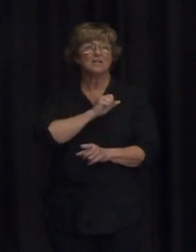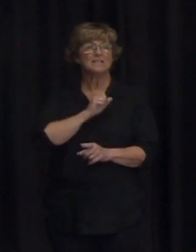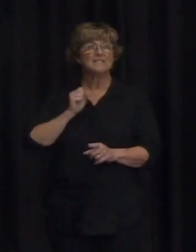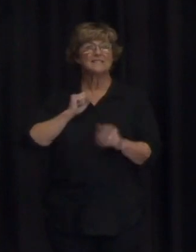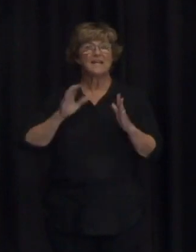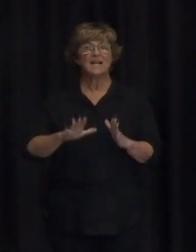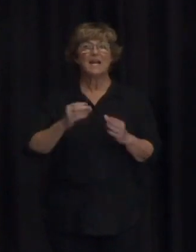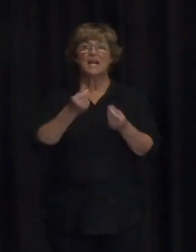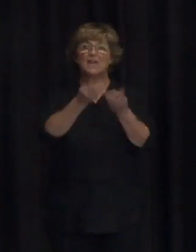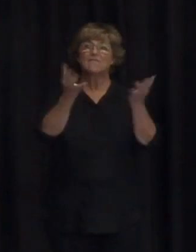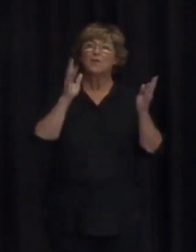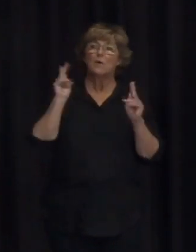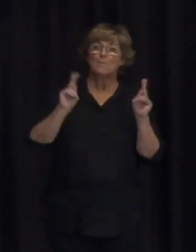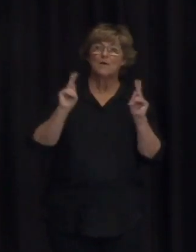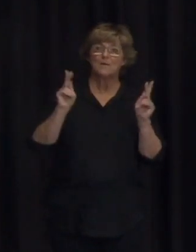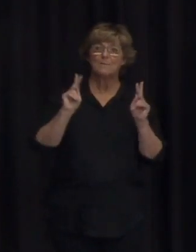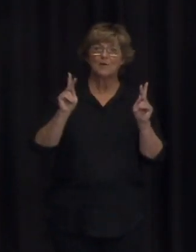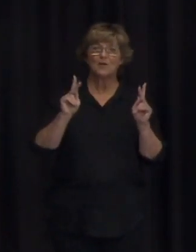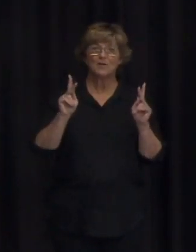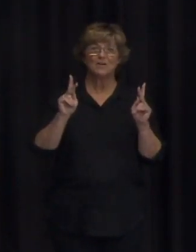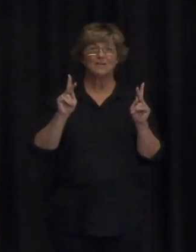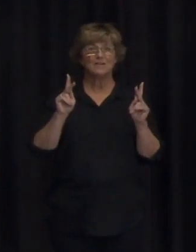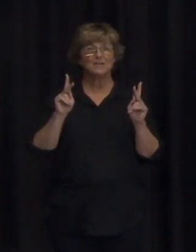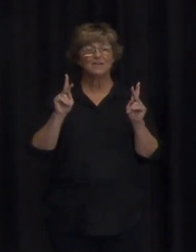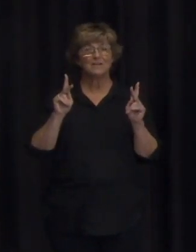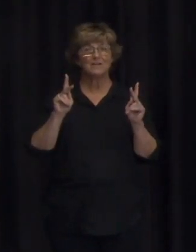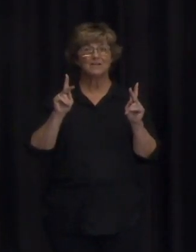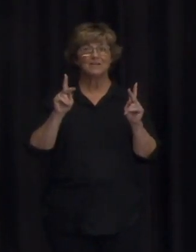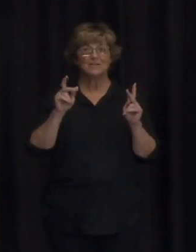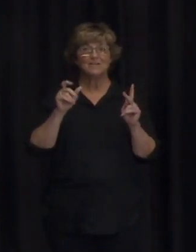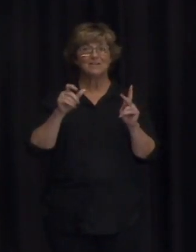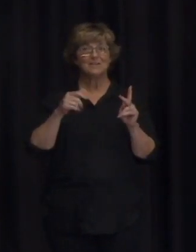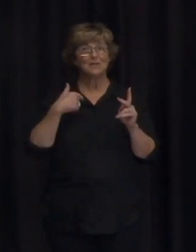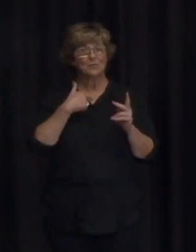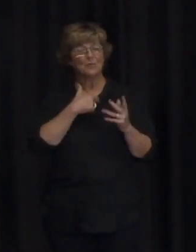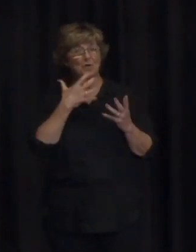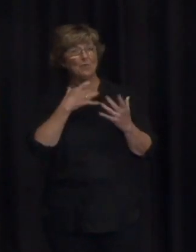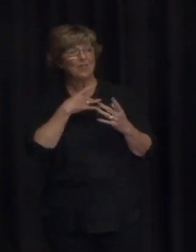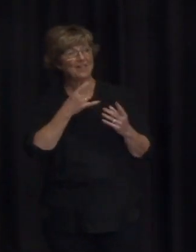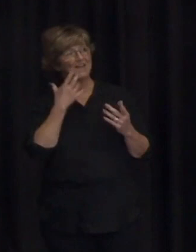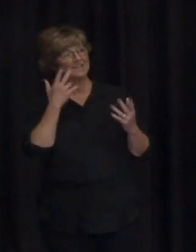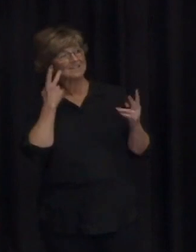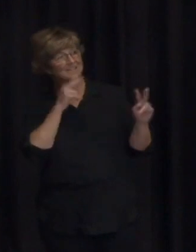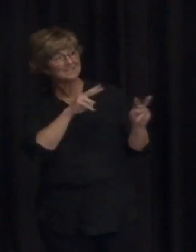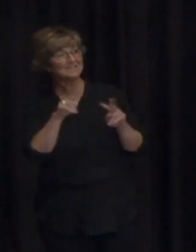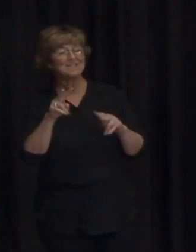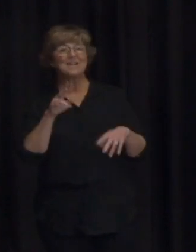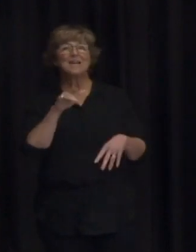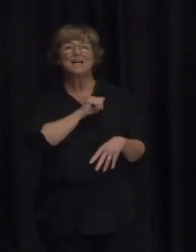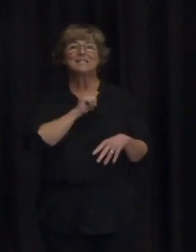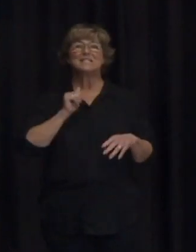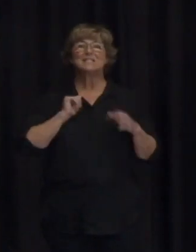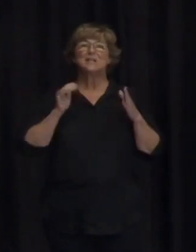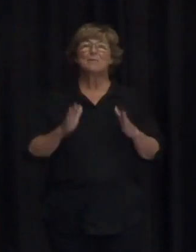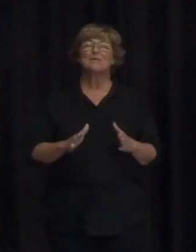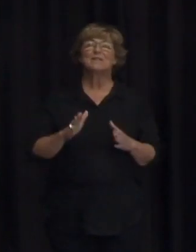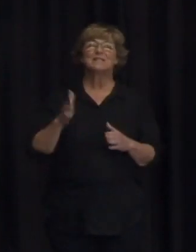couple of folks we don't get to interact with as often, but we're glad to have them as well. The Assembly Speaker, Anthony